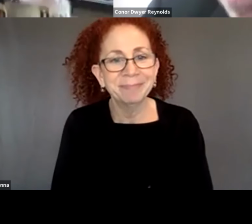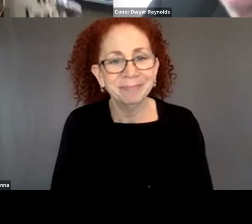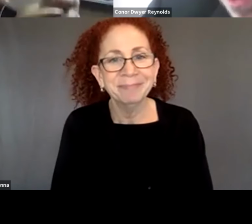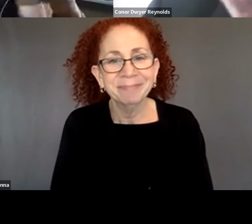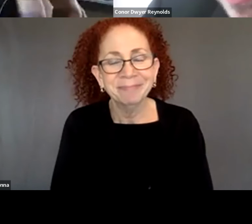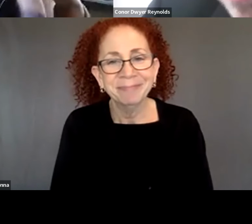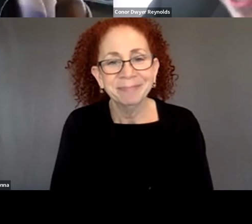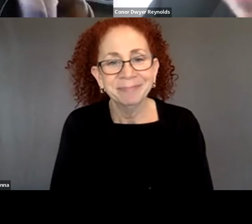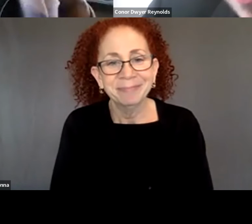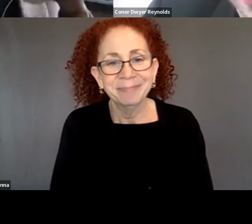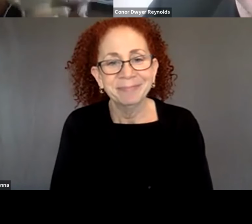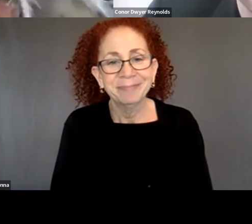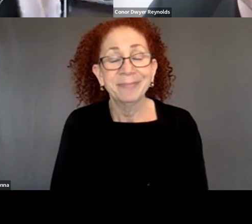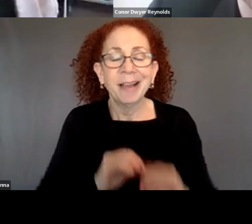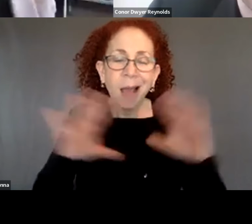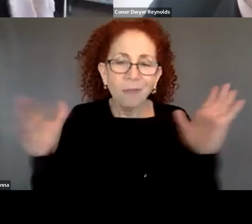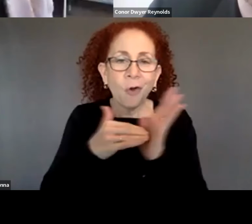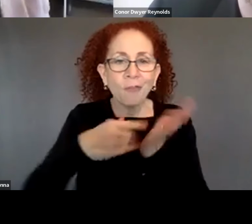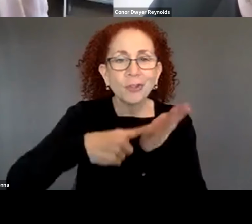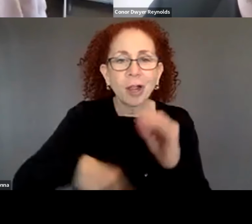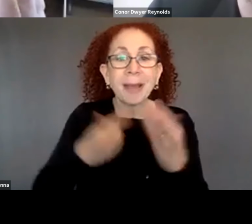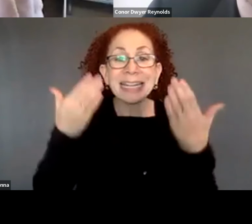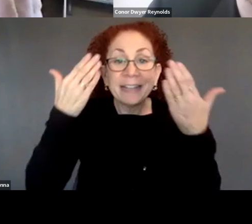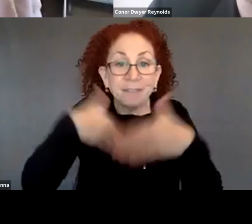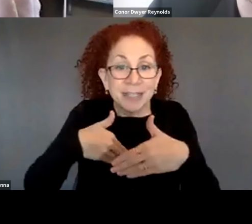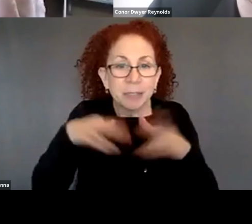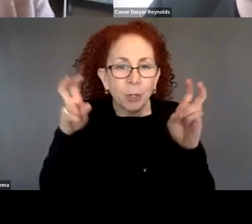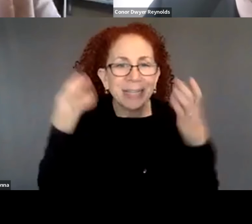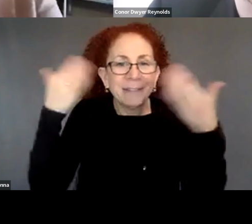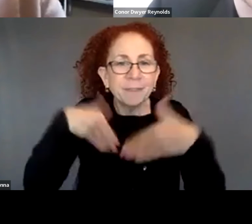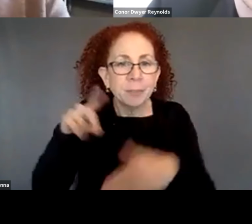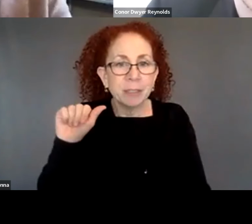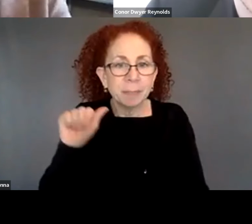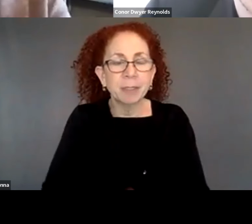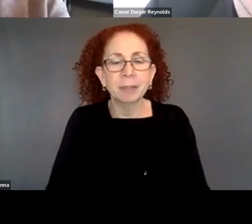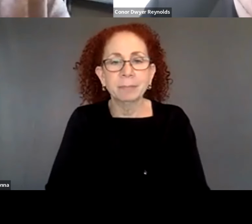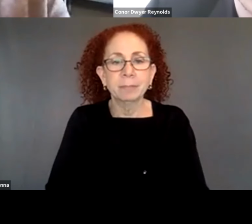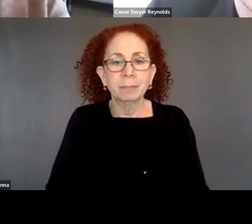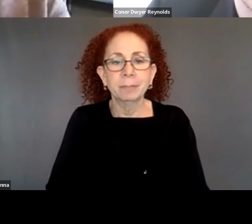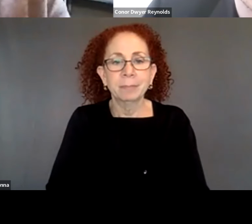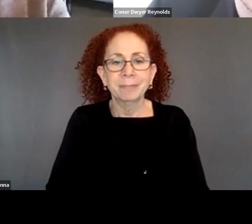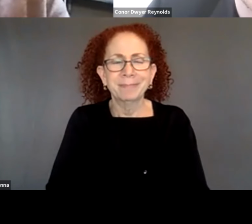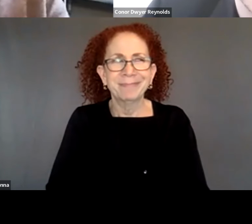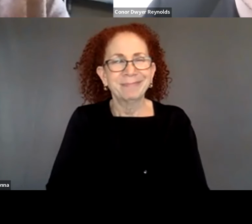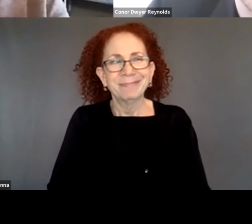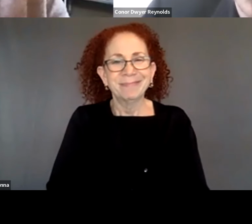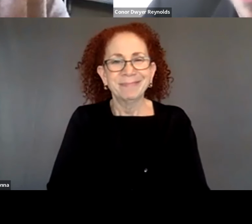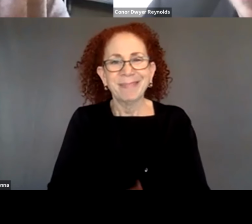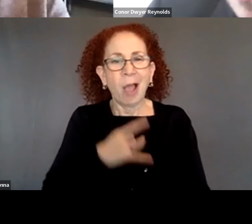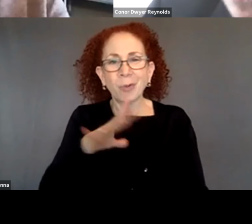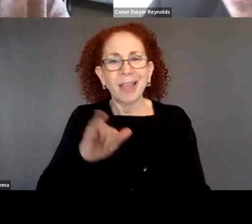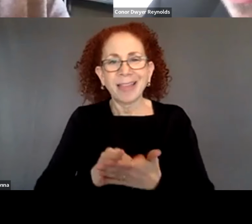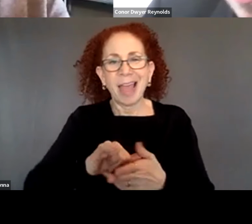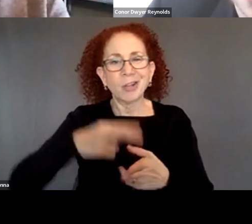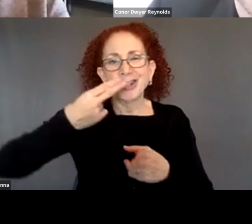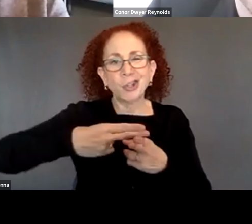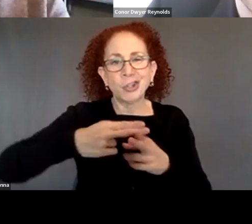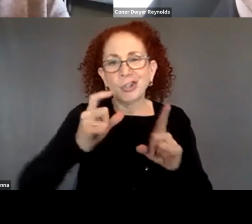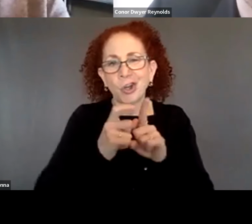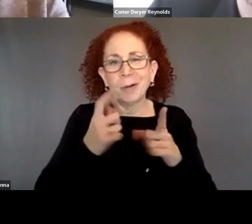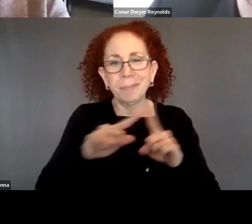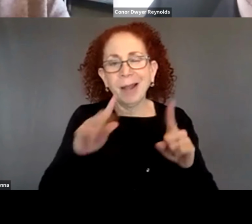it. Obviously, we often talk about invisible, quote unquote, disabilities, a categorization I'm not particularly a fan of, but I'll use it